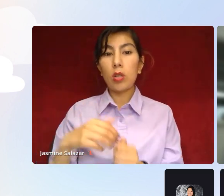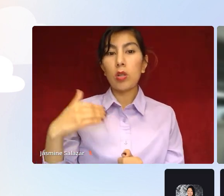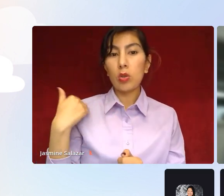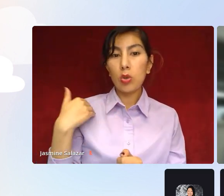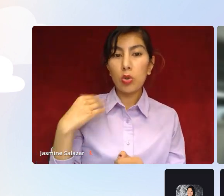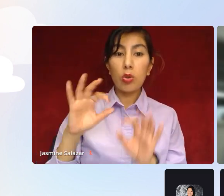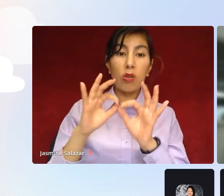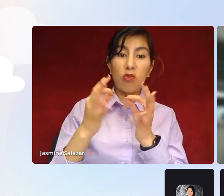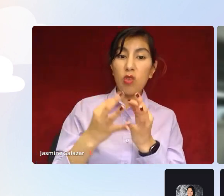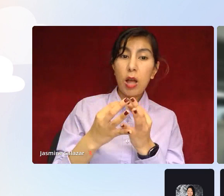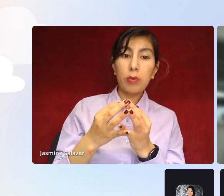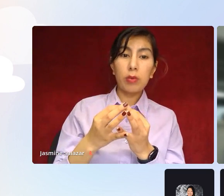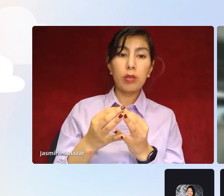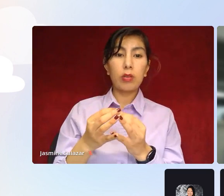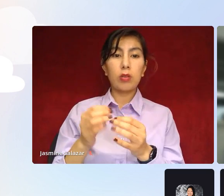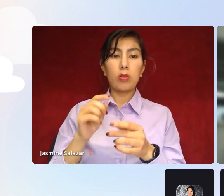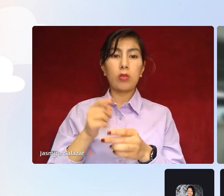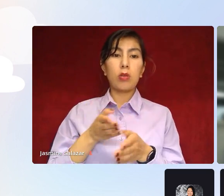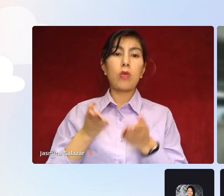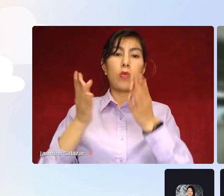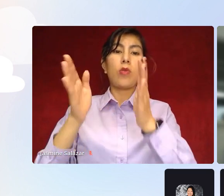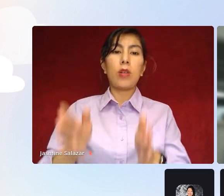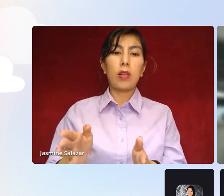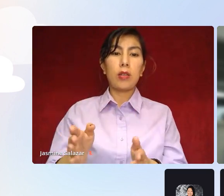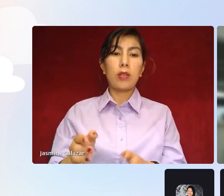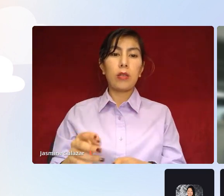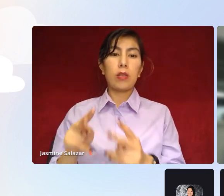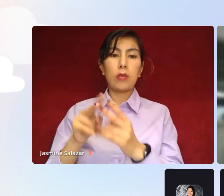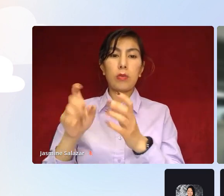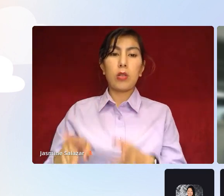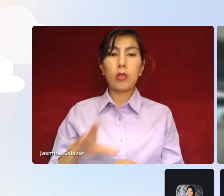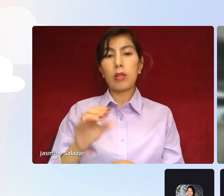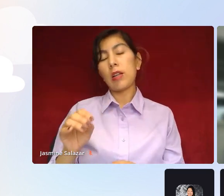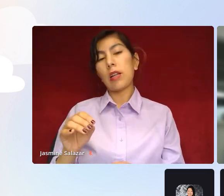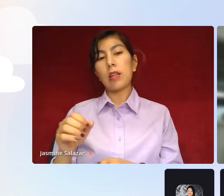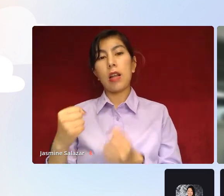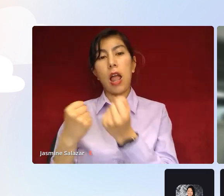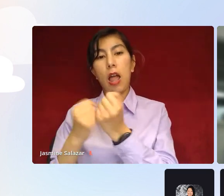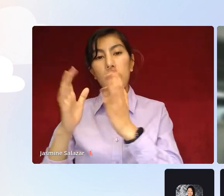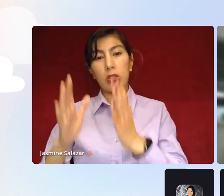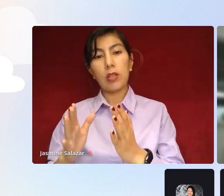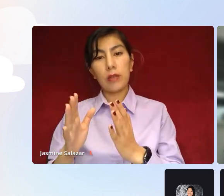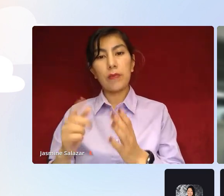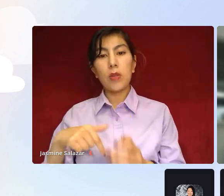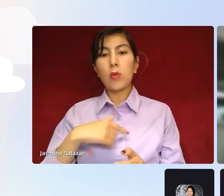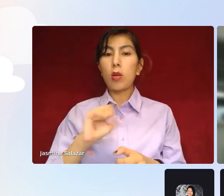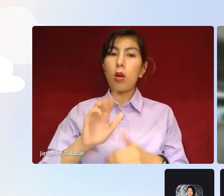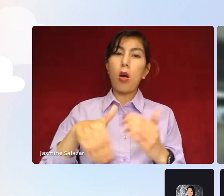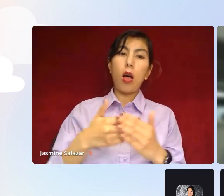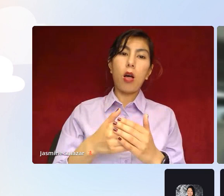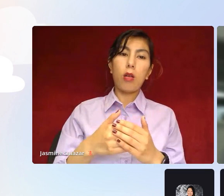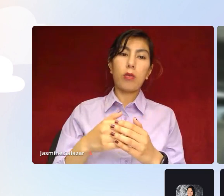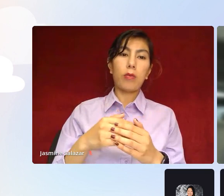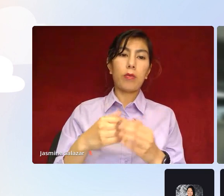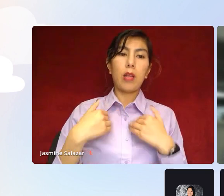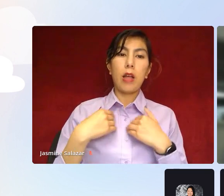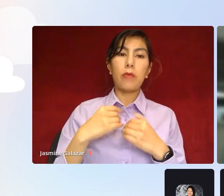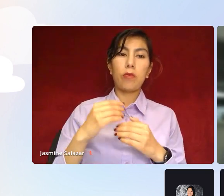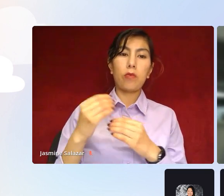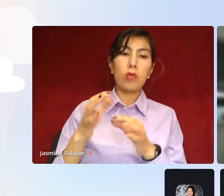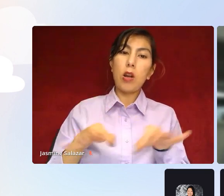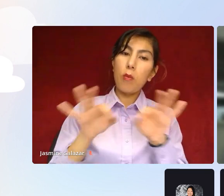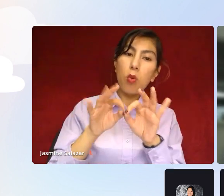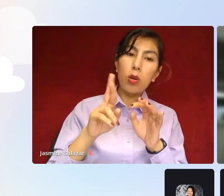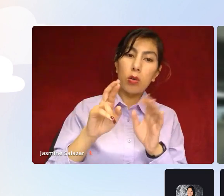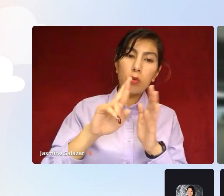families, providers, peer support specialists, policymakers, and advocates. We all play important roles in ensuring that children